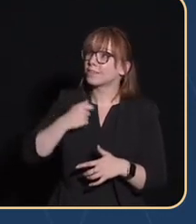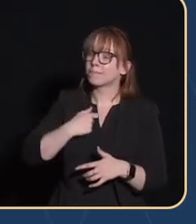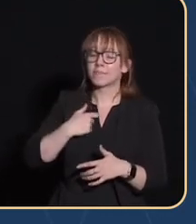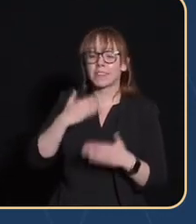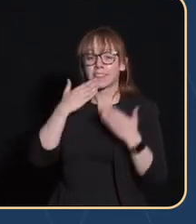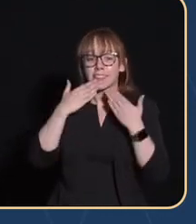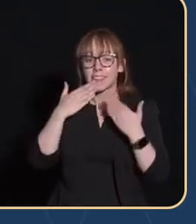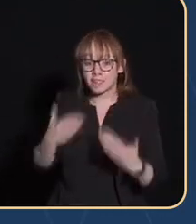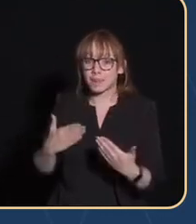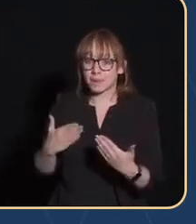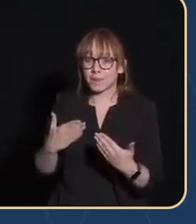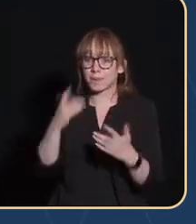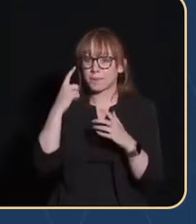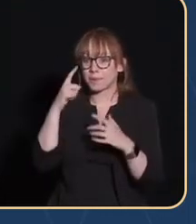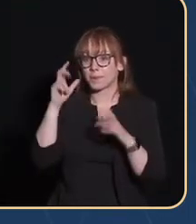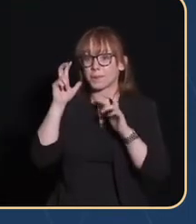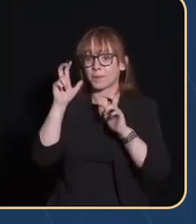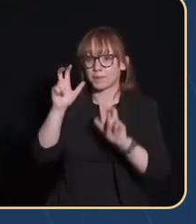donating.